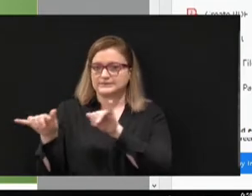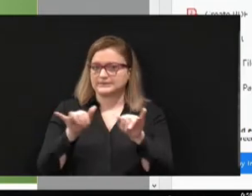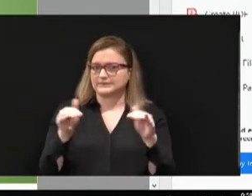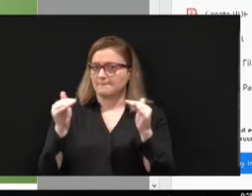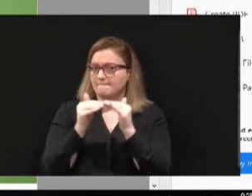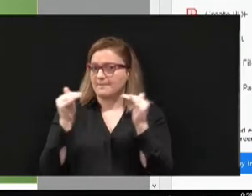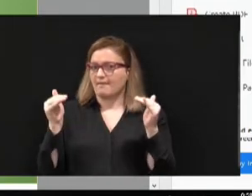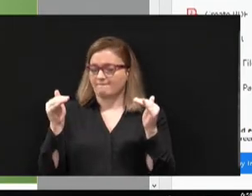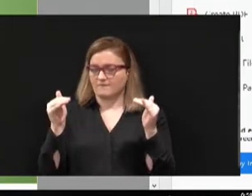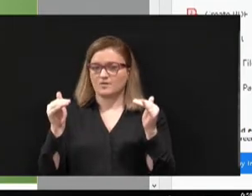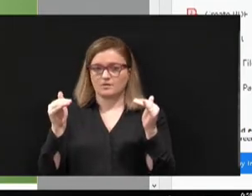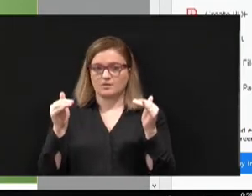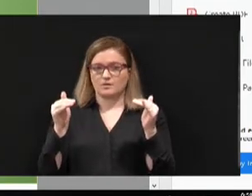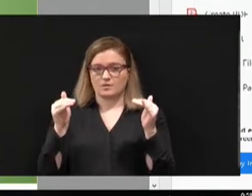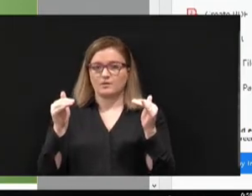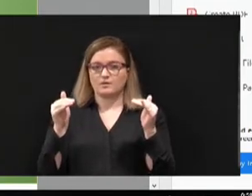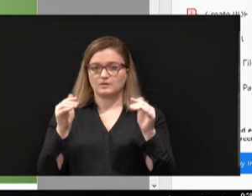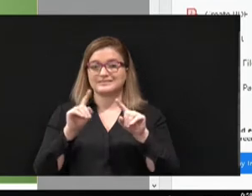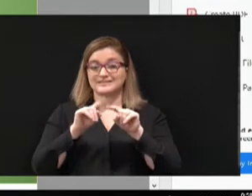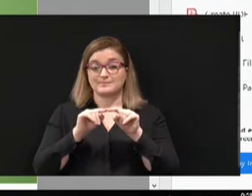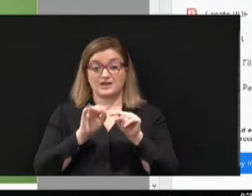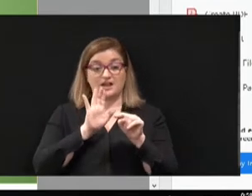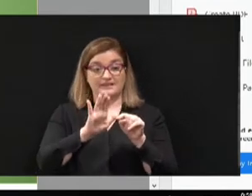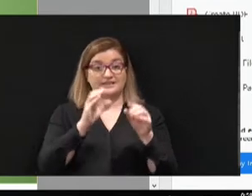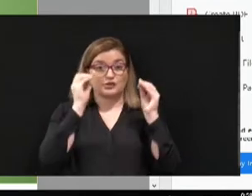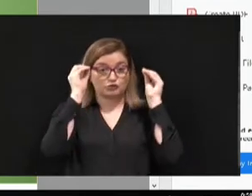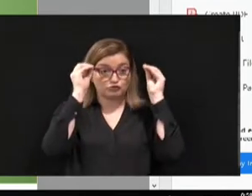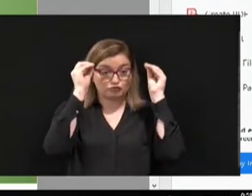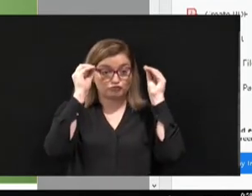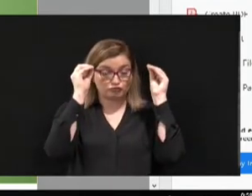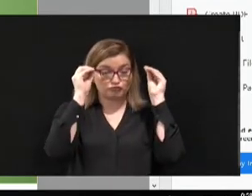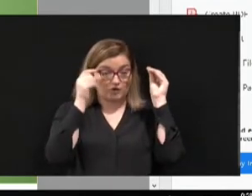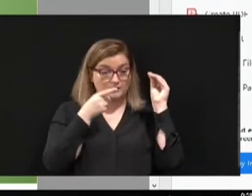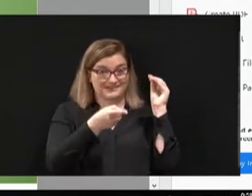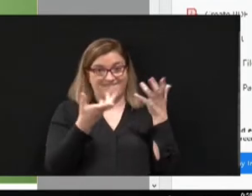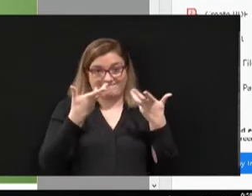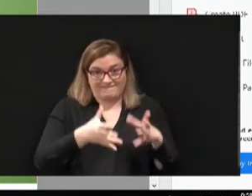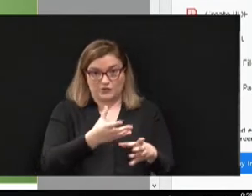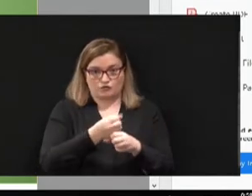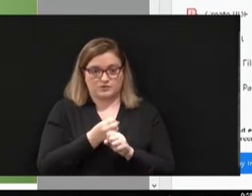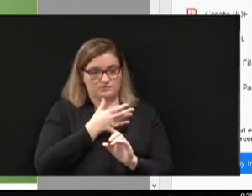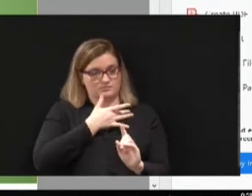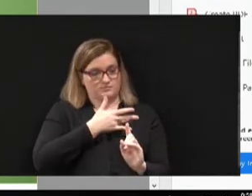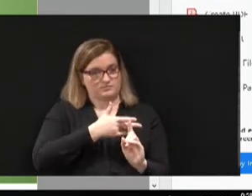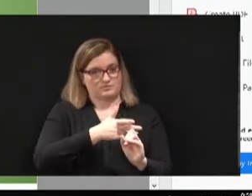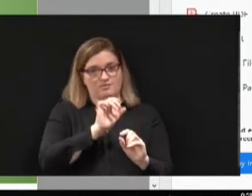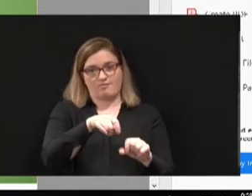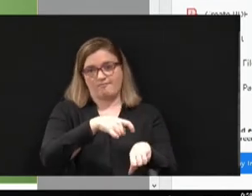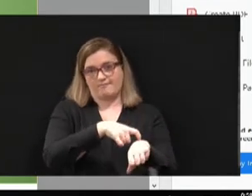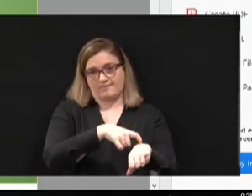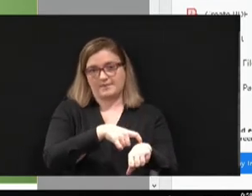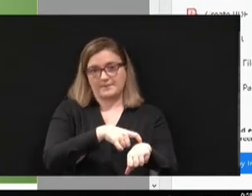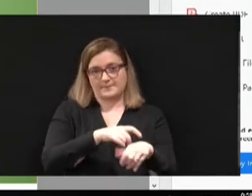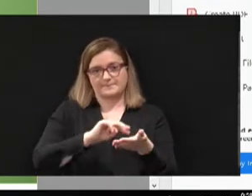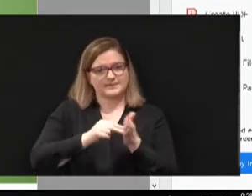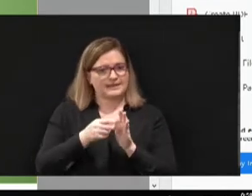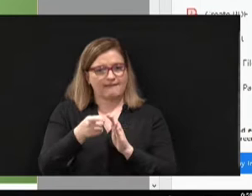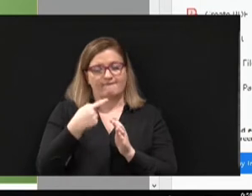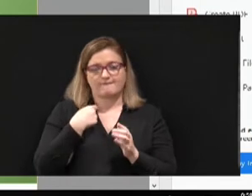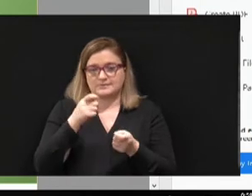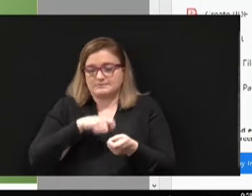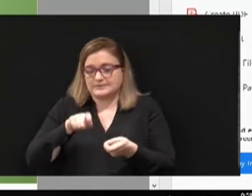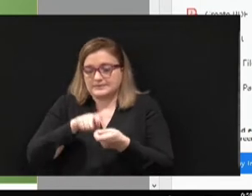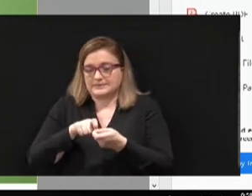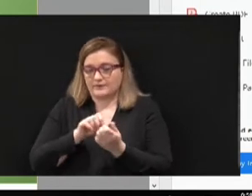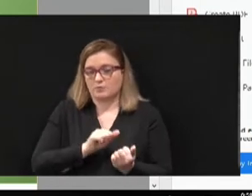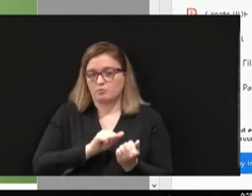the specific direction and instruction that they have had. And that's why they need a very specific approach